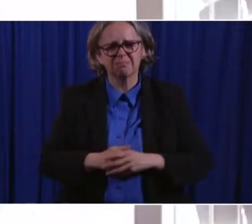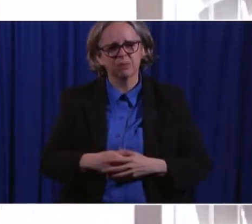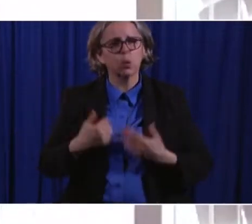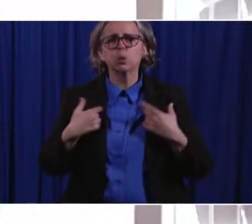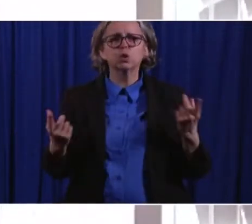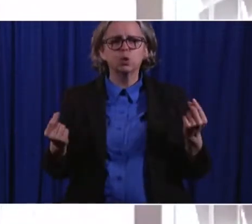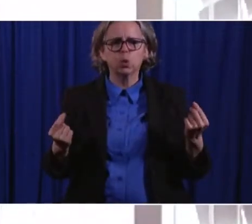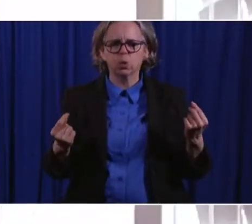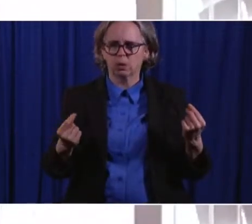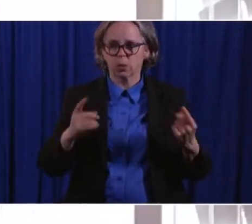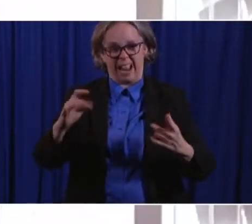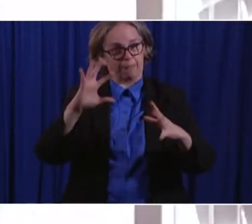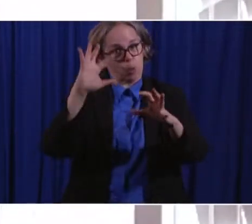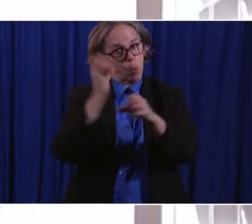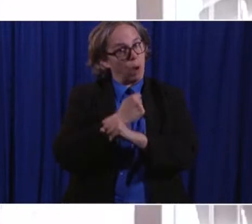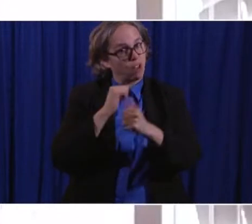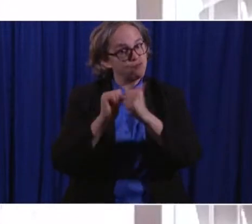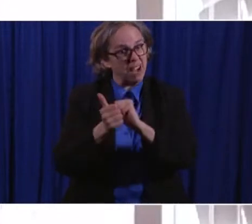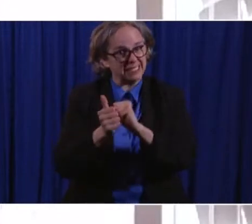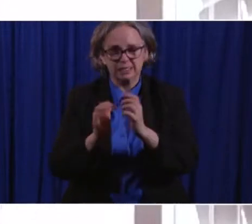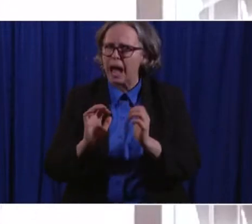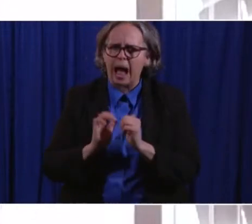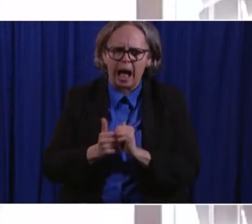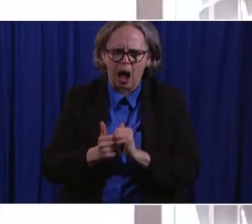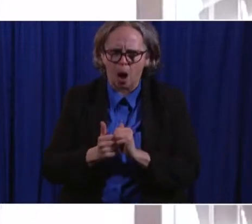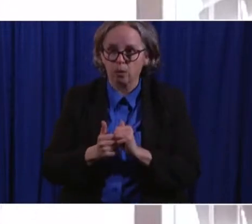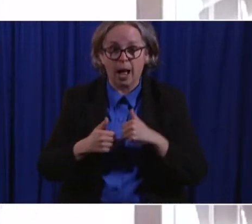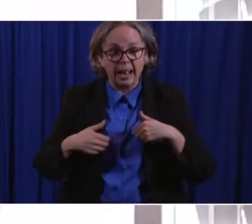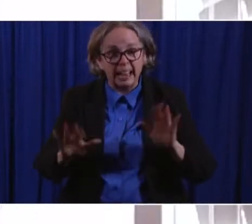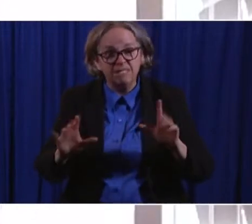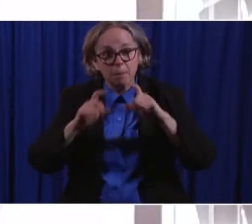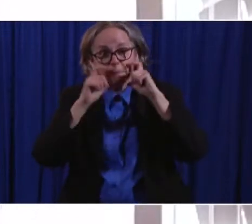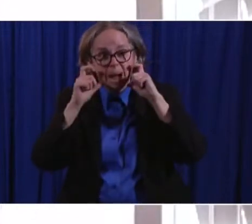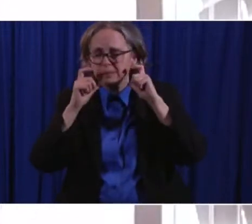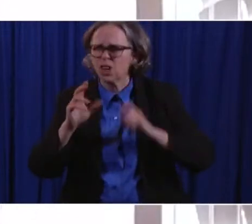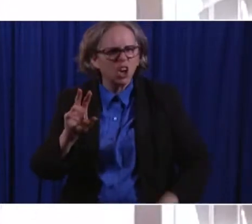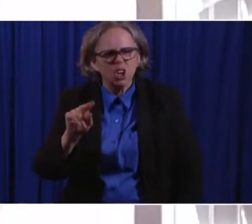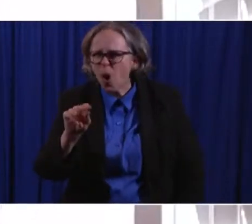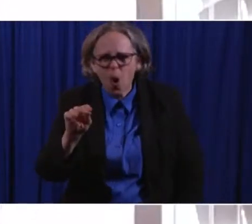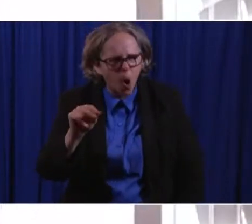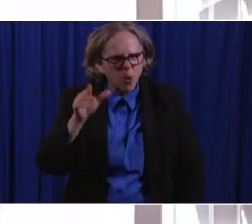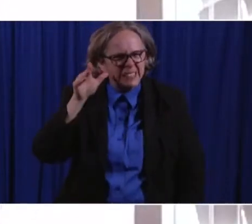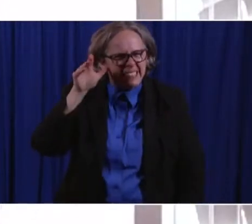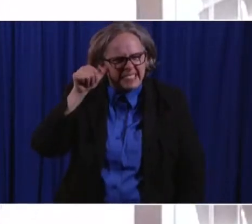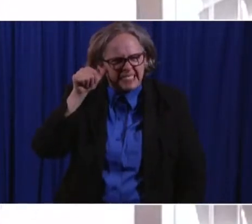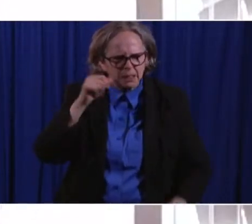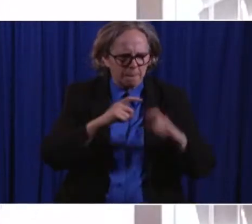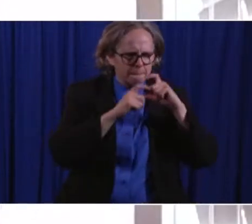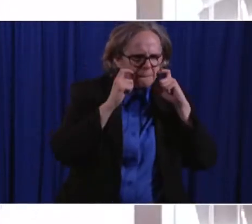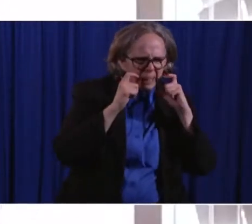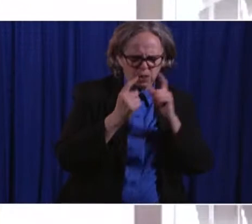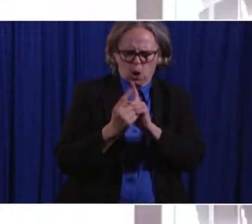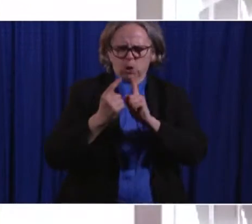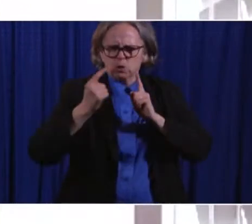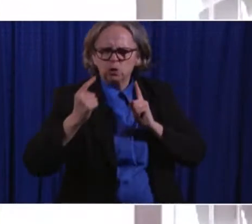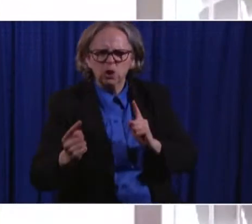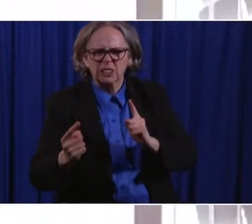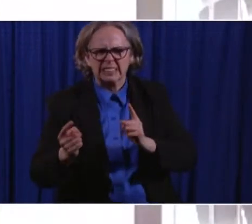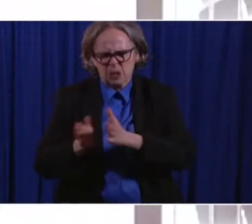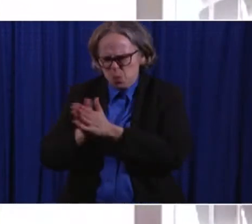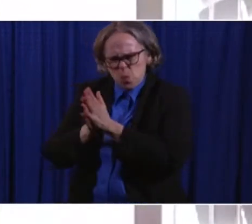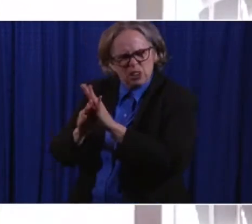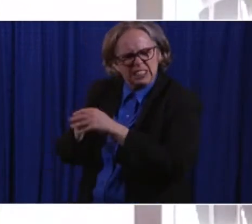as long as we continue to press on with consistent masking and getting the